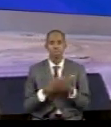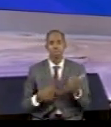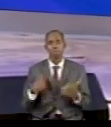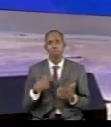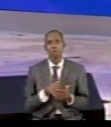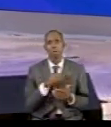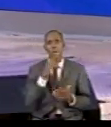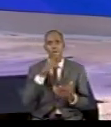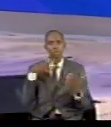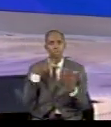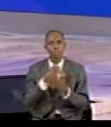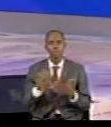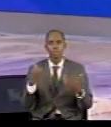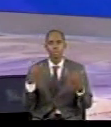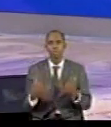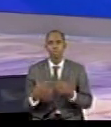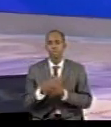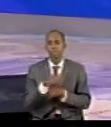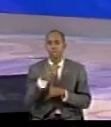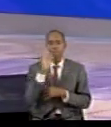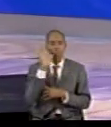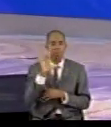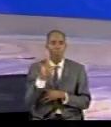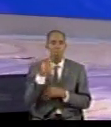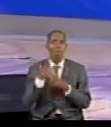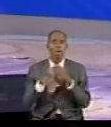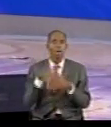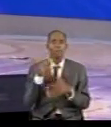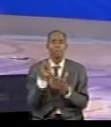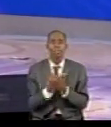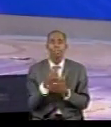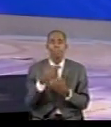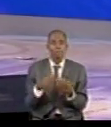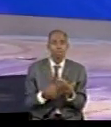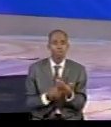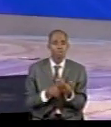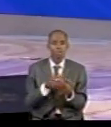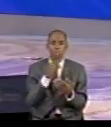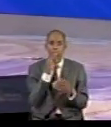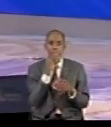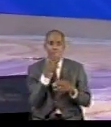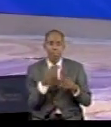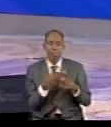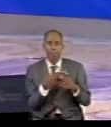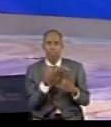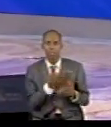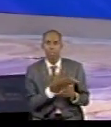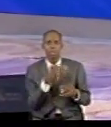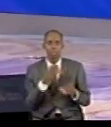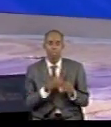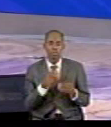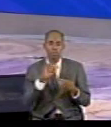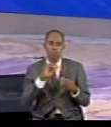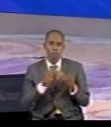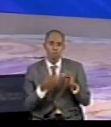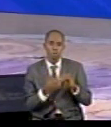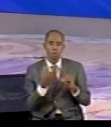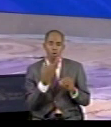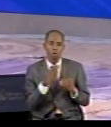today. You'll discover that the gospel is mentioned in a number of verses